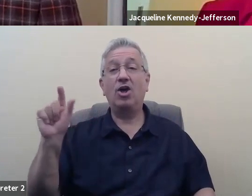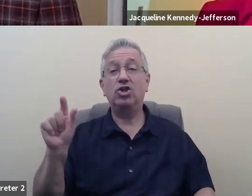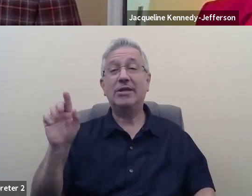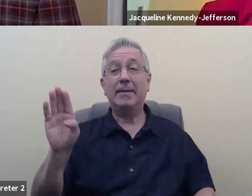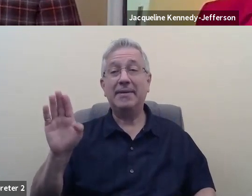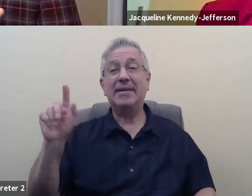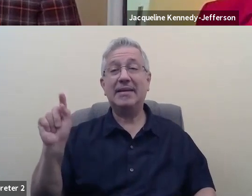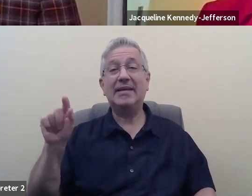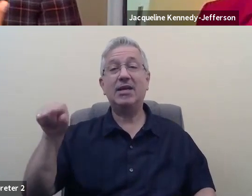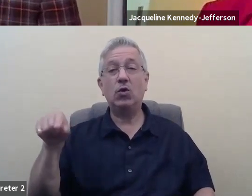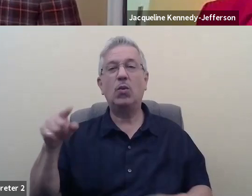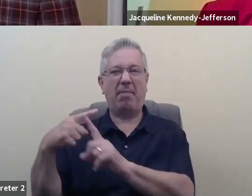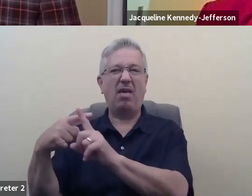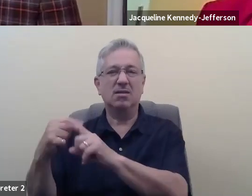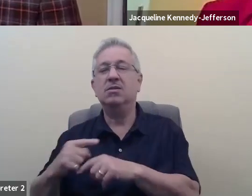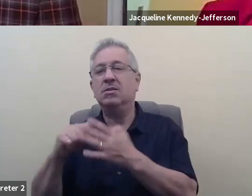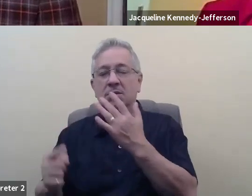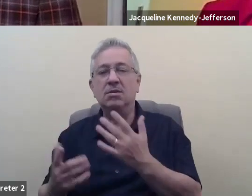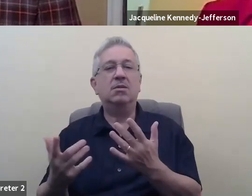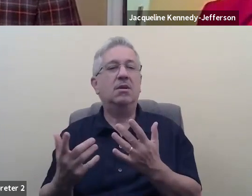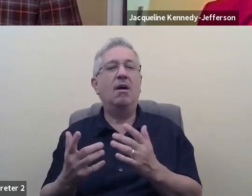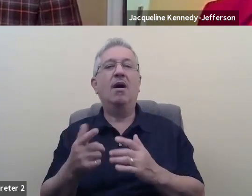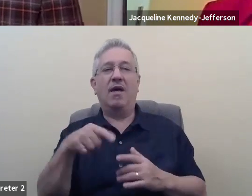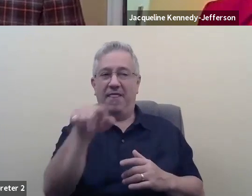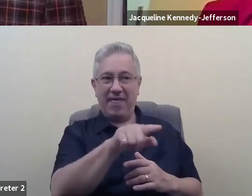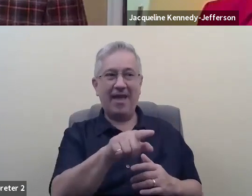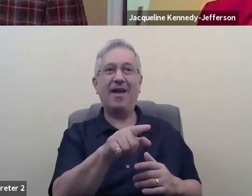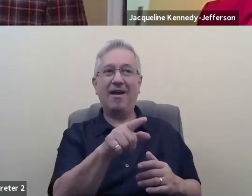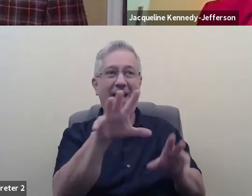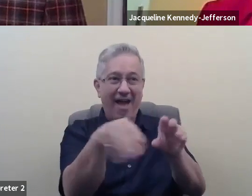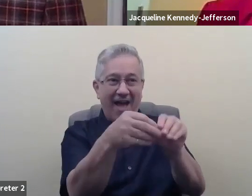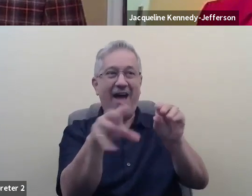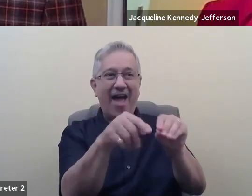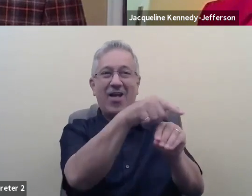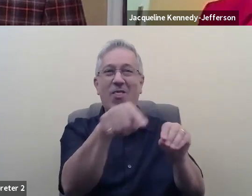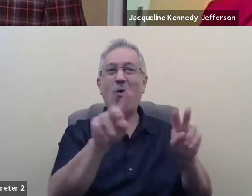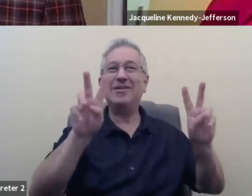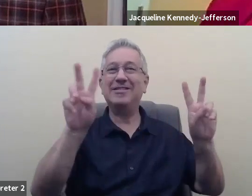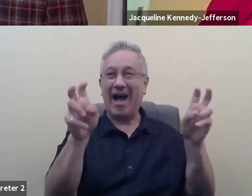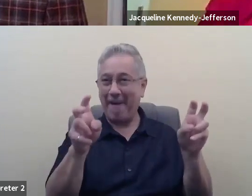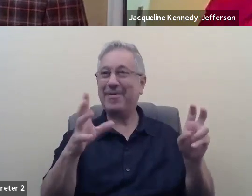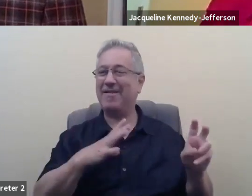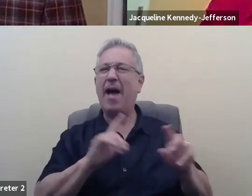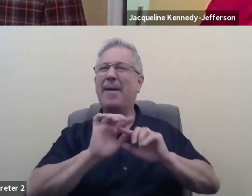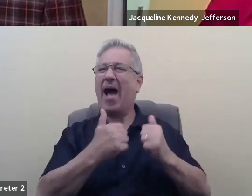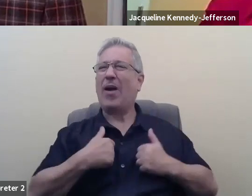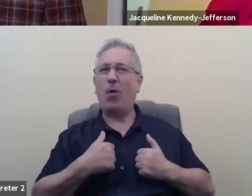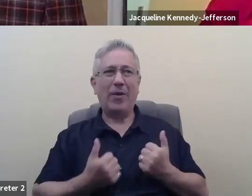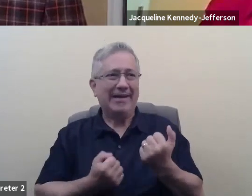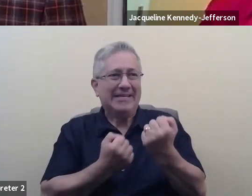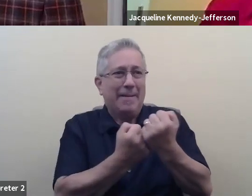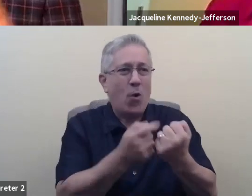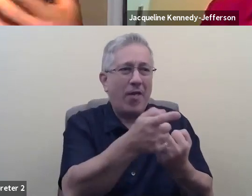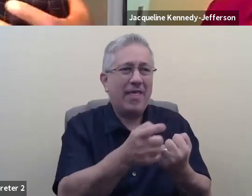health, right? And how do we show up and provide support for not only one another as colleagues, but for our students, right? And you have